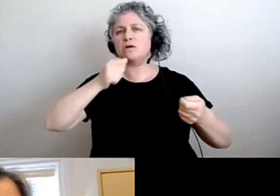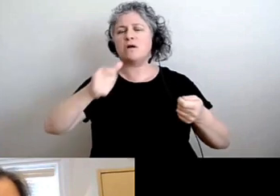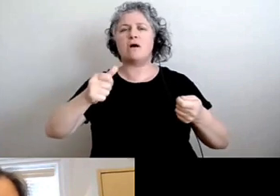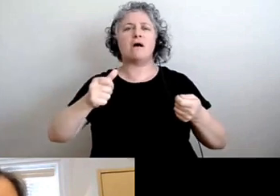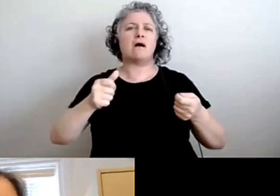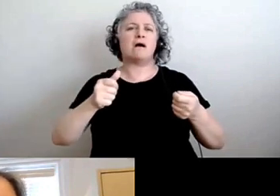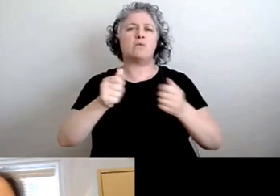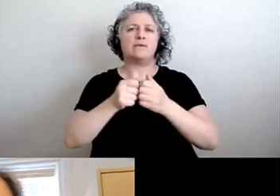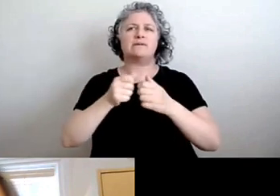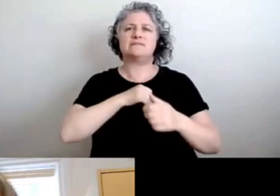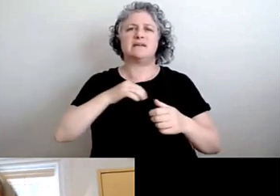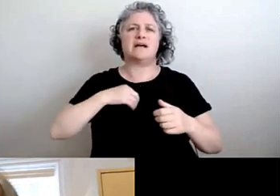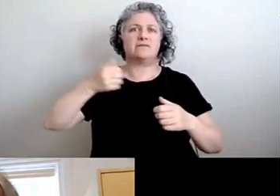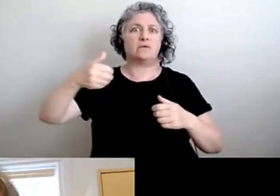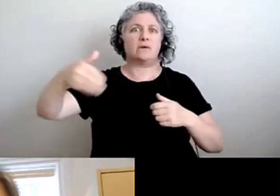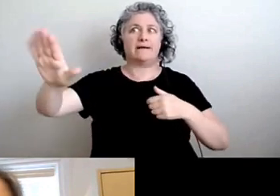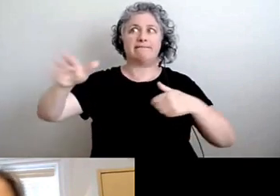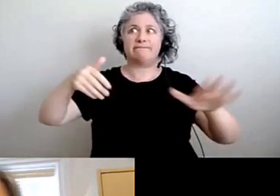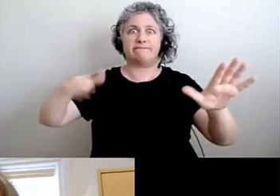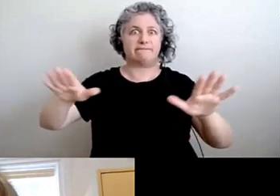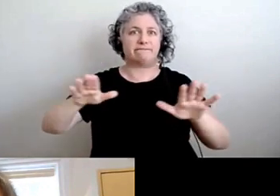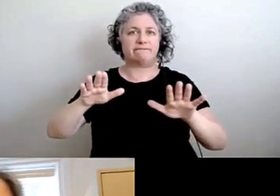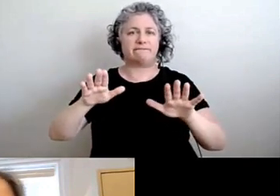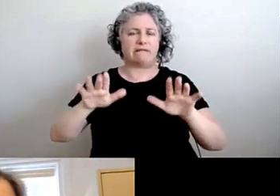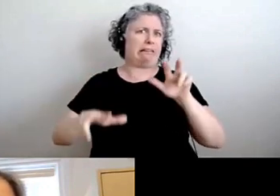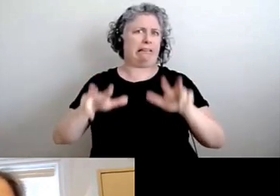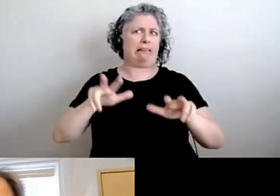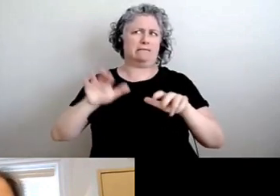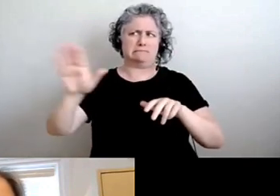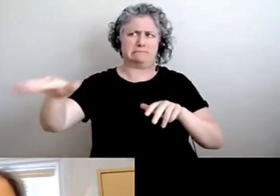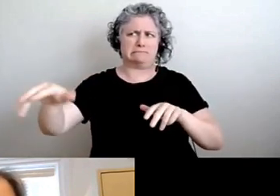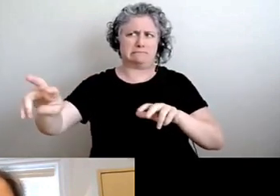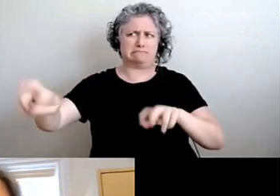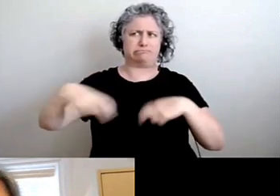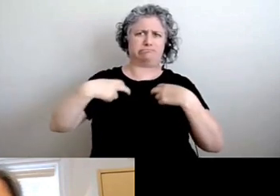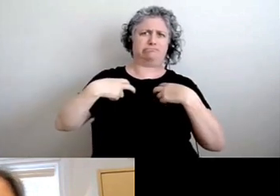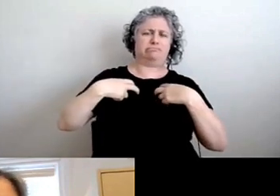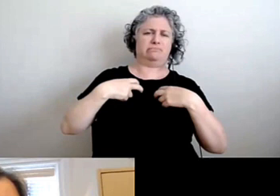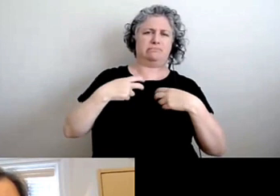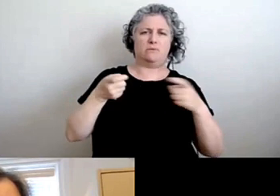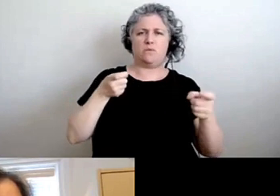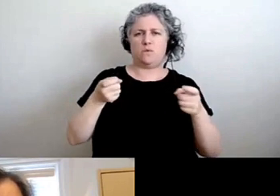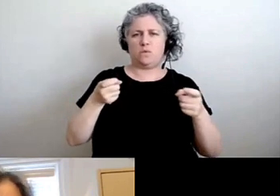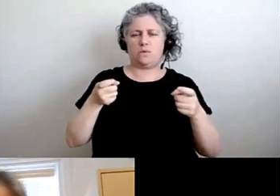you. Can get awkward. Okay.